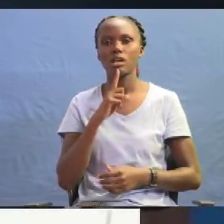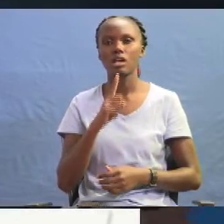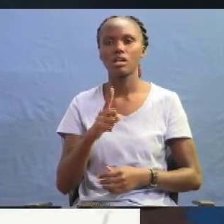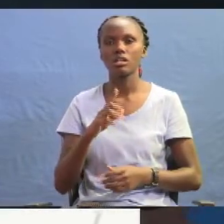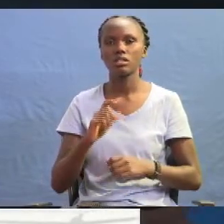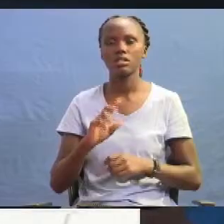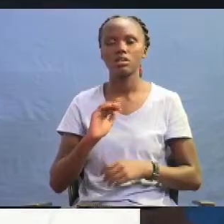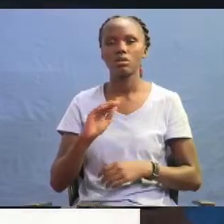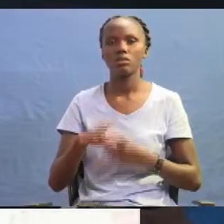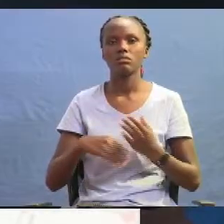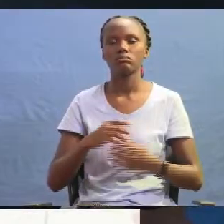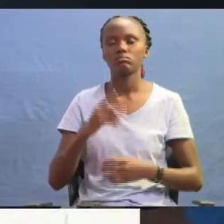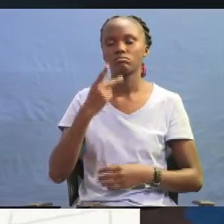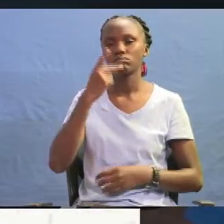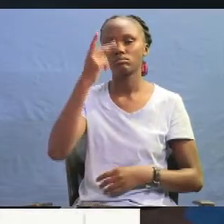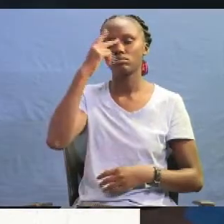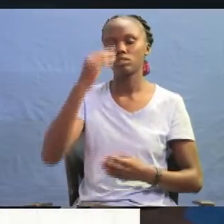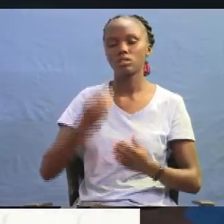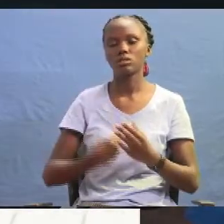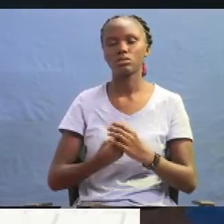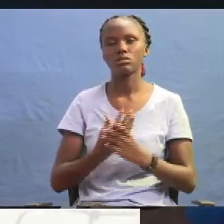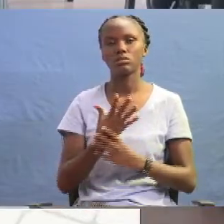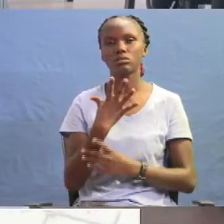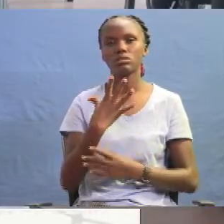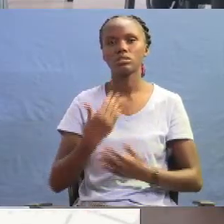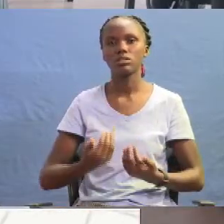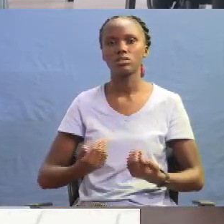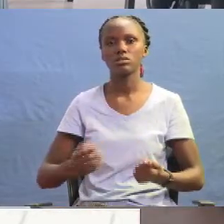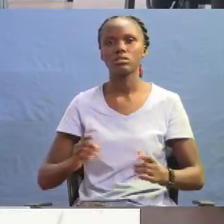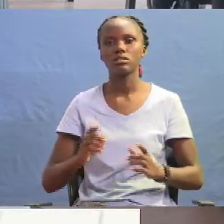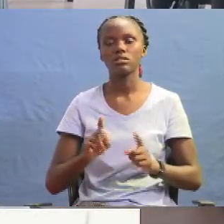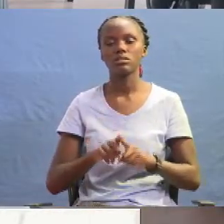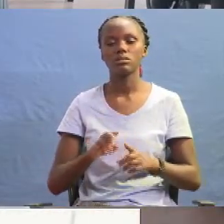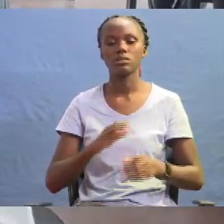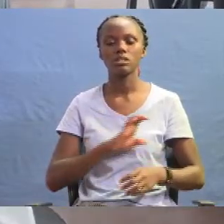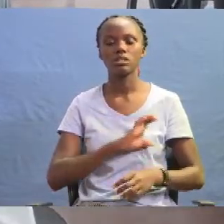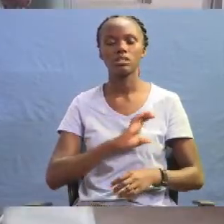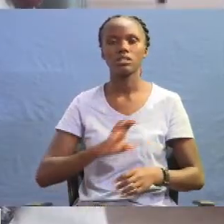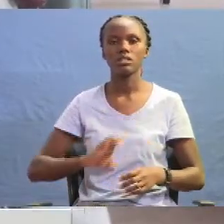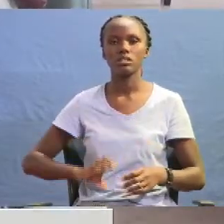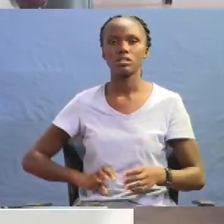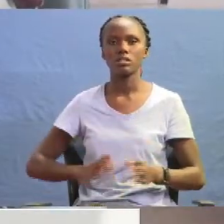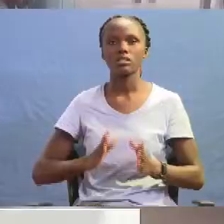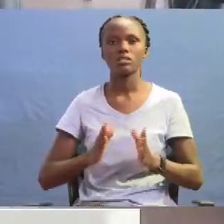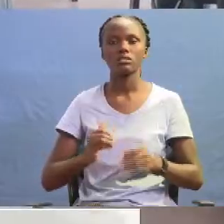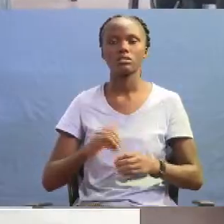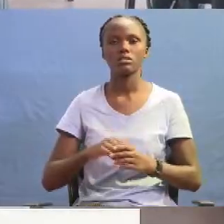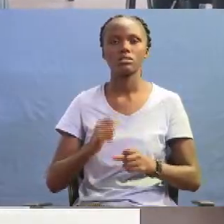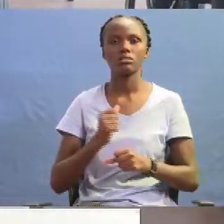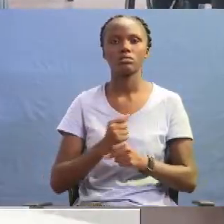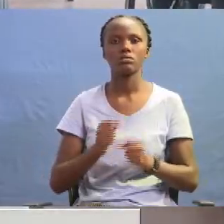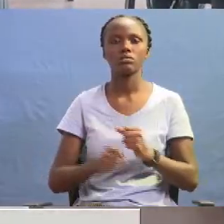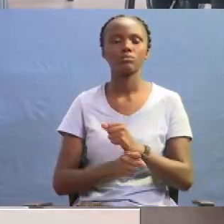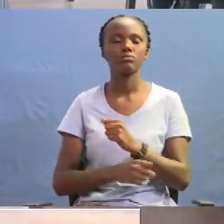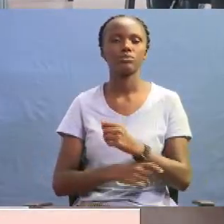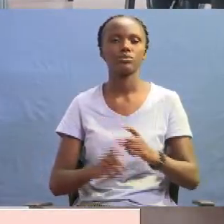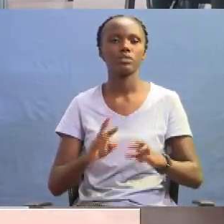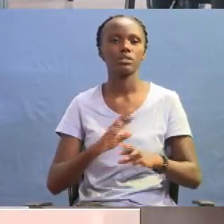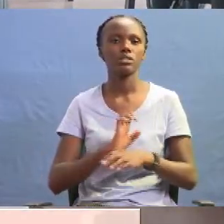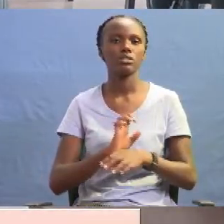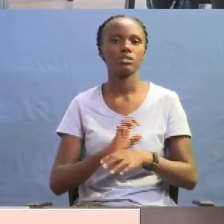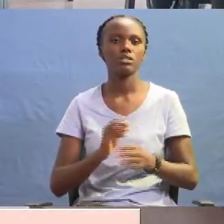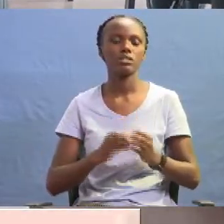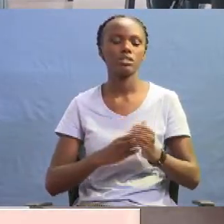parents to bring up their children uprightly and asked the church leaders to intervene in nurturing the youths to mitigate the surge of vice